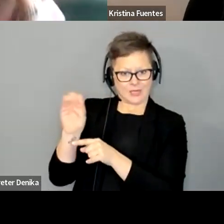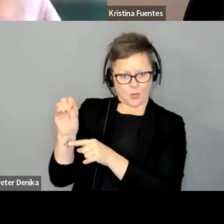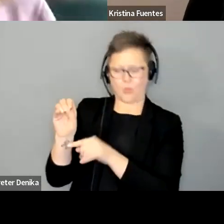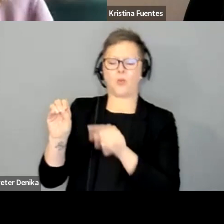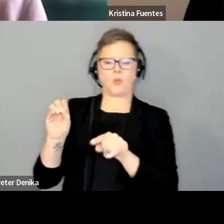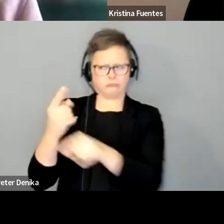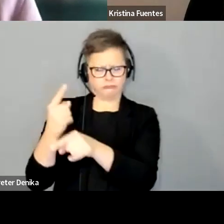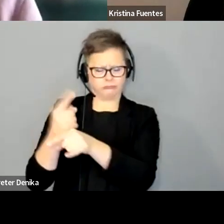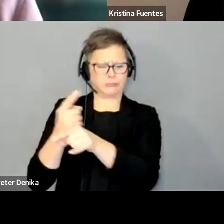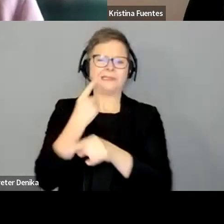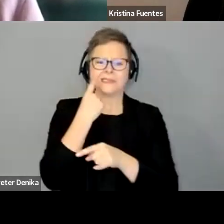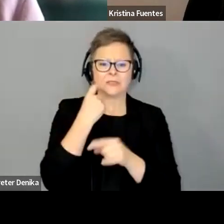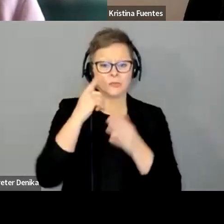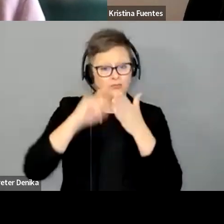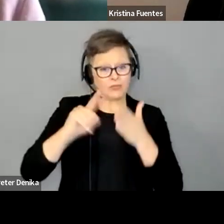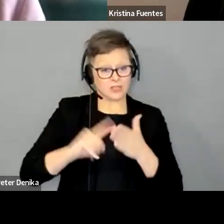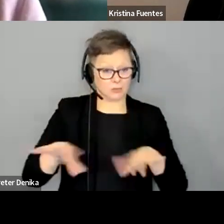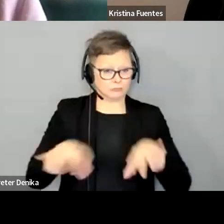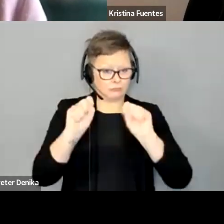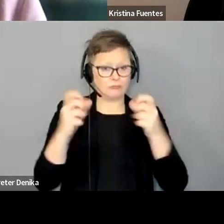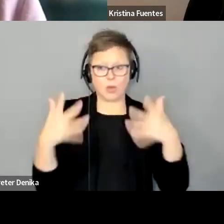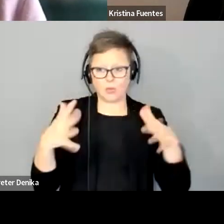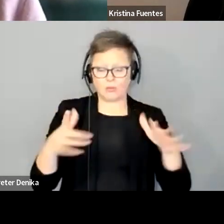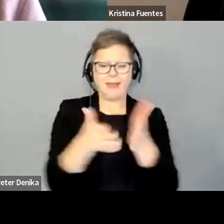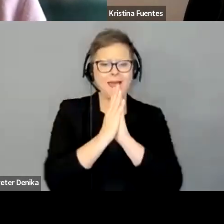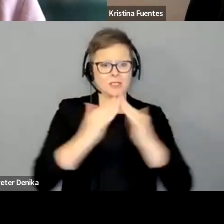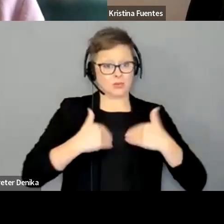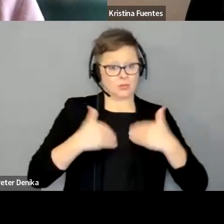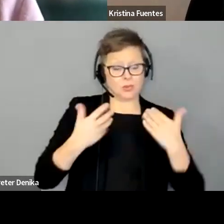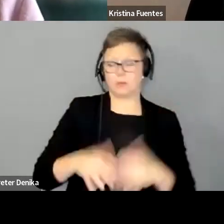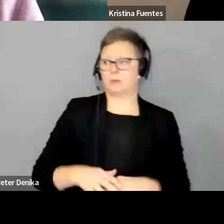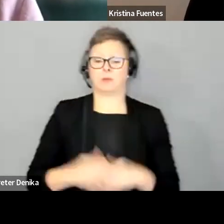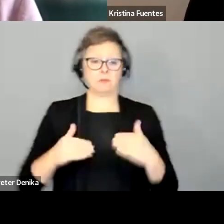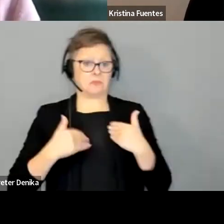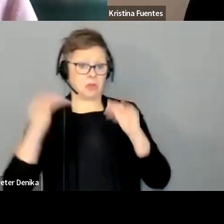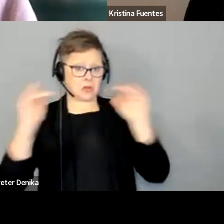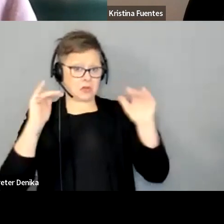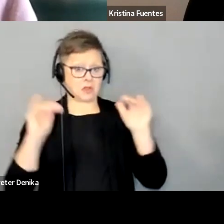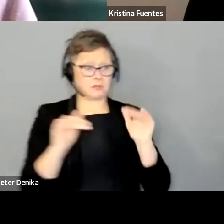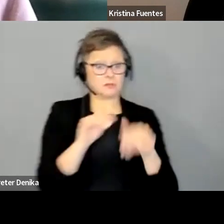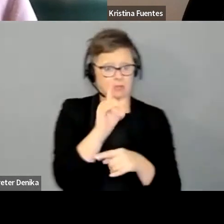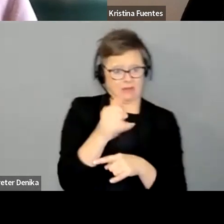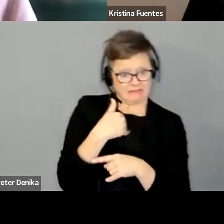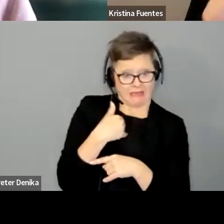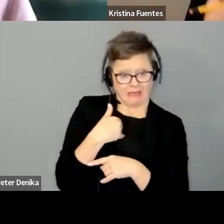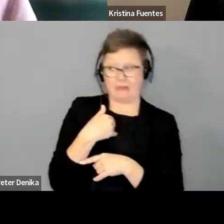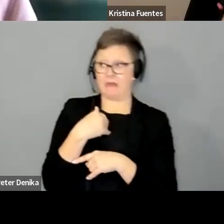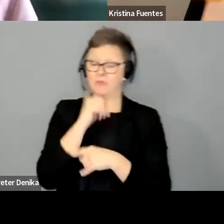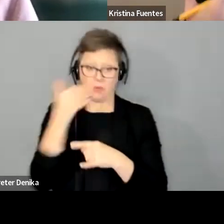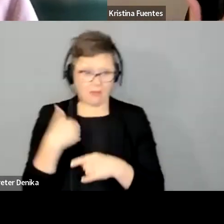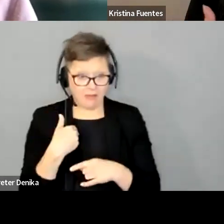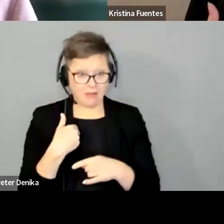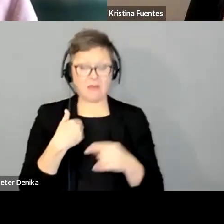that we just concluded, where we asked youth and young adults, both with and without disabilities, about their experiences in these